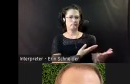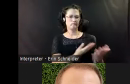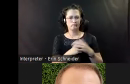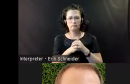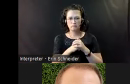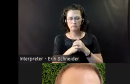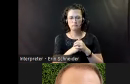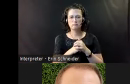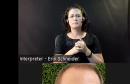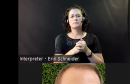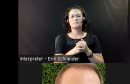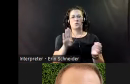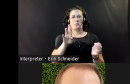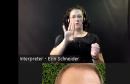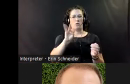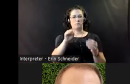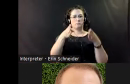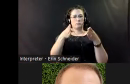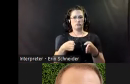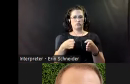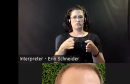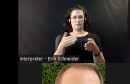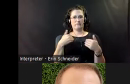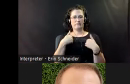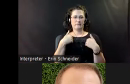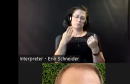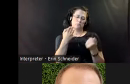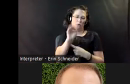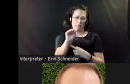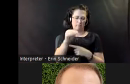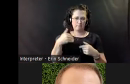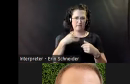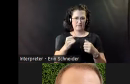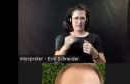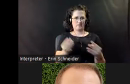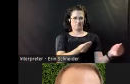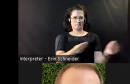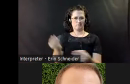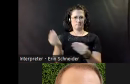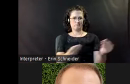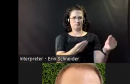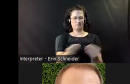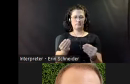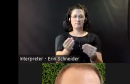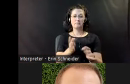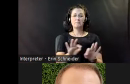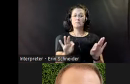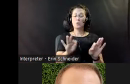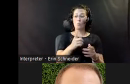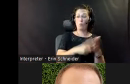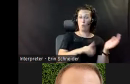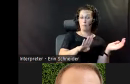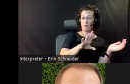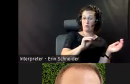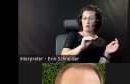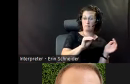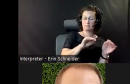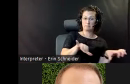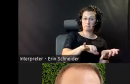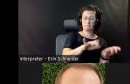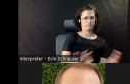as important as it is for what BRM does for an organization, it's almost equally as important what BRMs don't do. And this is where I see